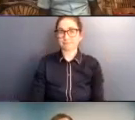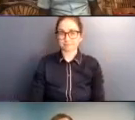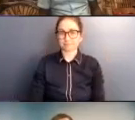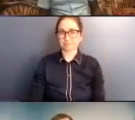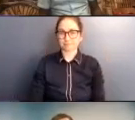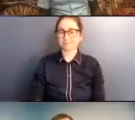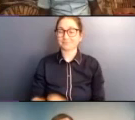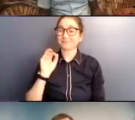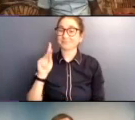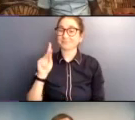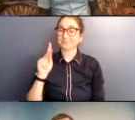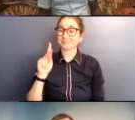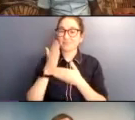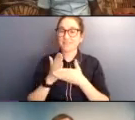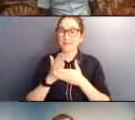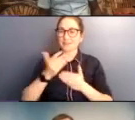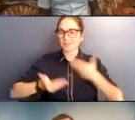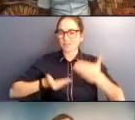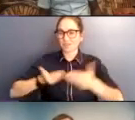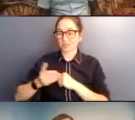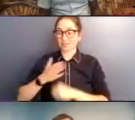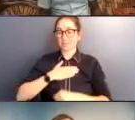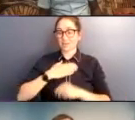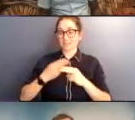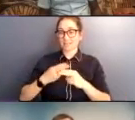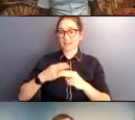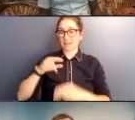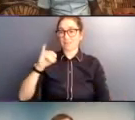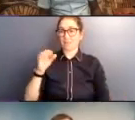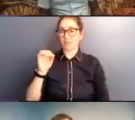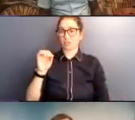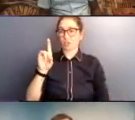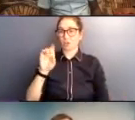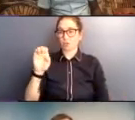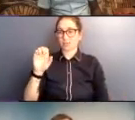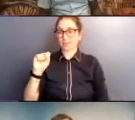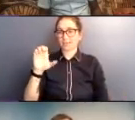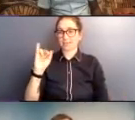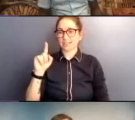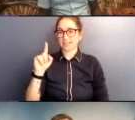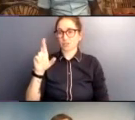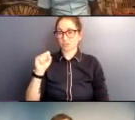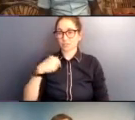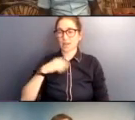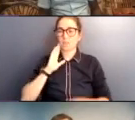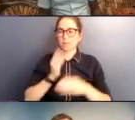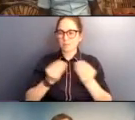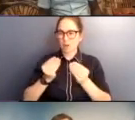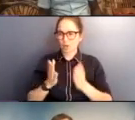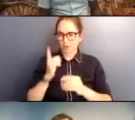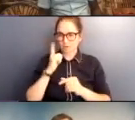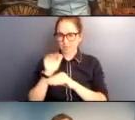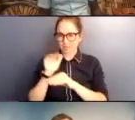All right, so we're gonna do some stage introductions. My name is Jody Scissors and I will be your moderator this evening. I am